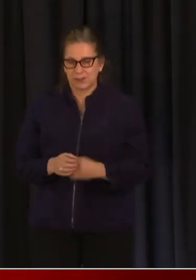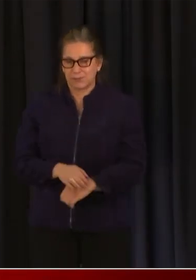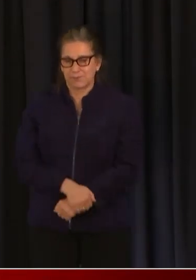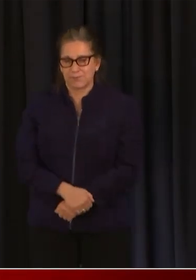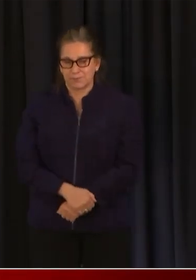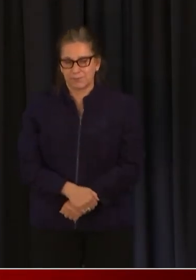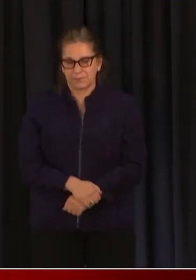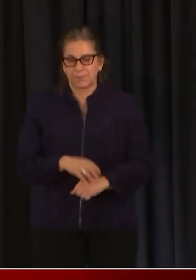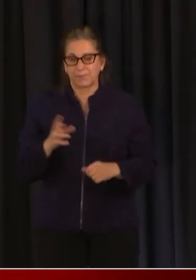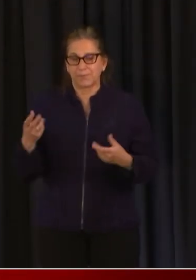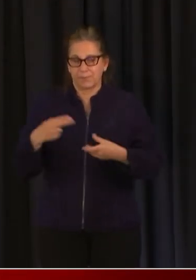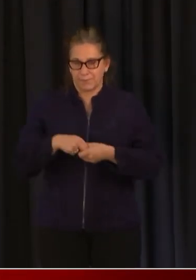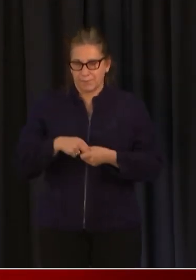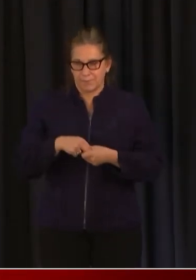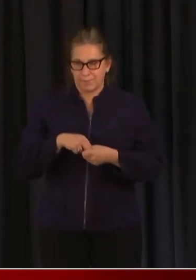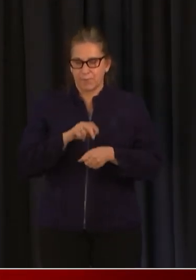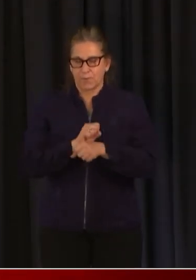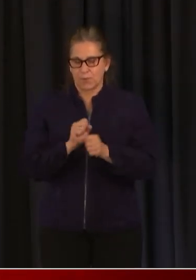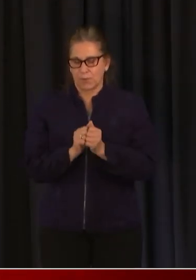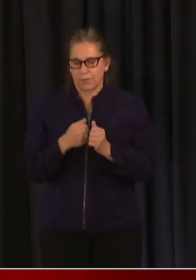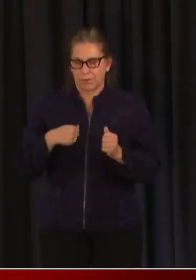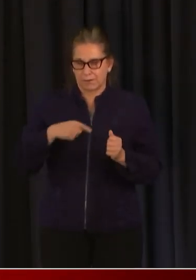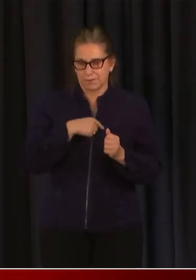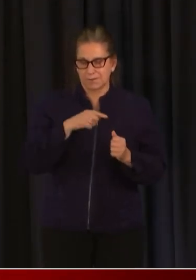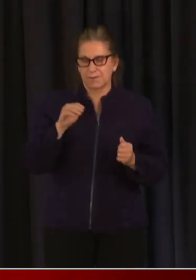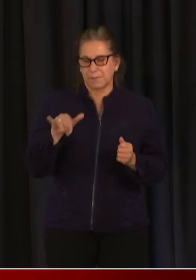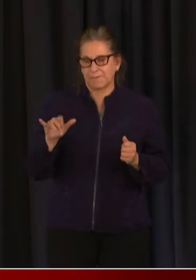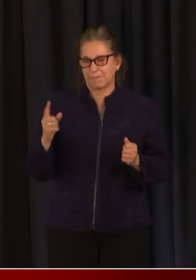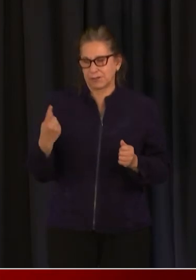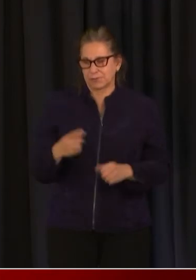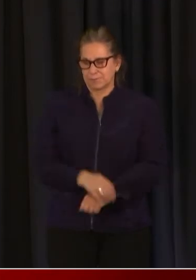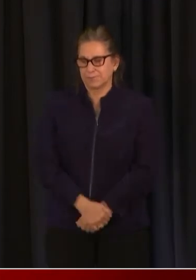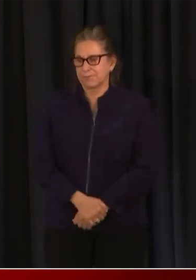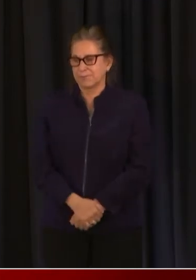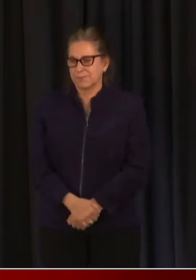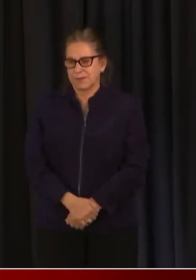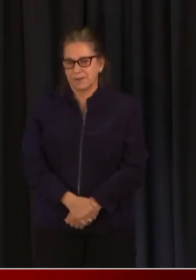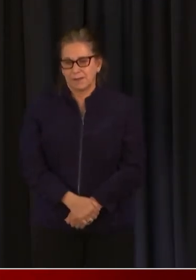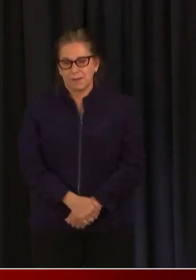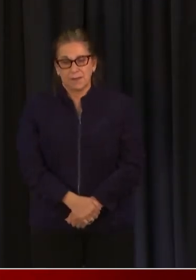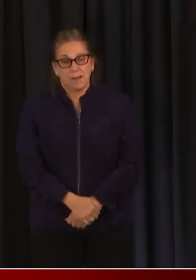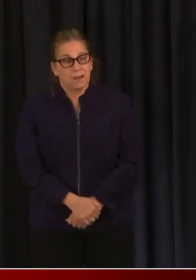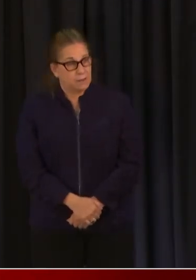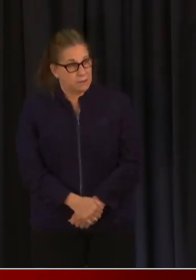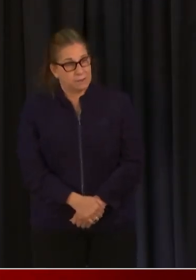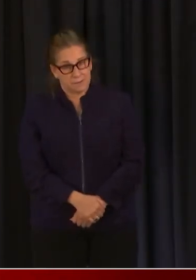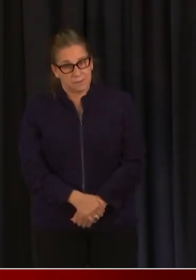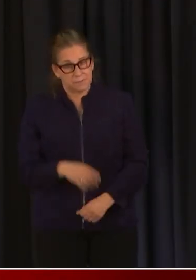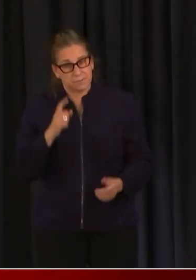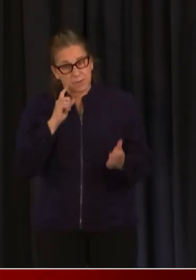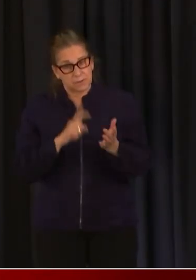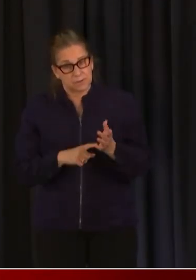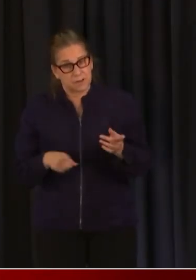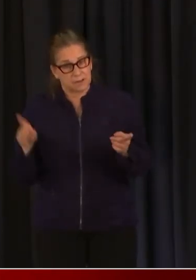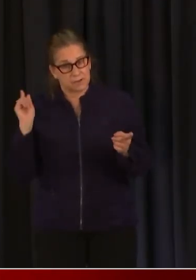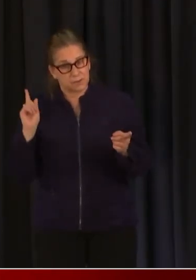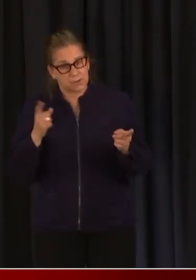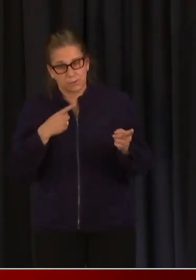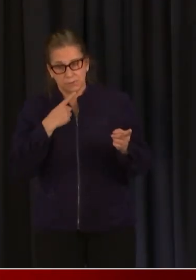question, I wonder, I know last week you didn't have a position yet for businesses